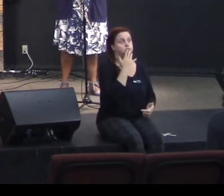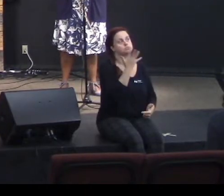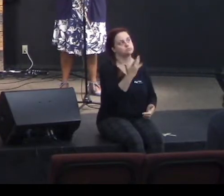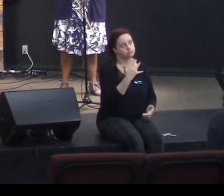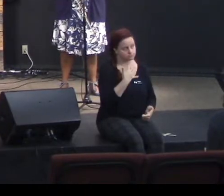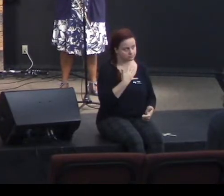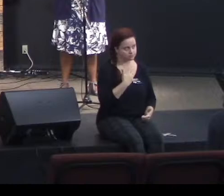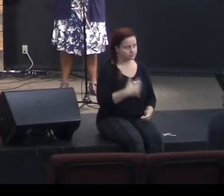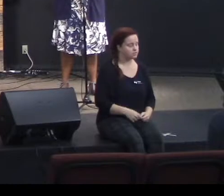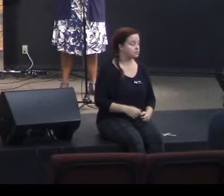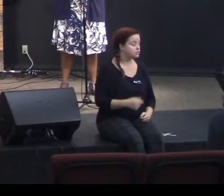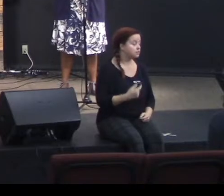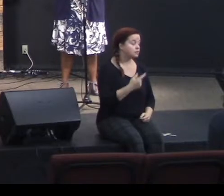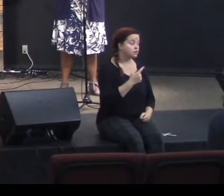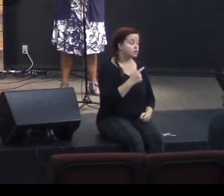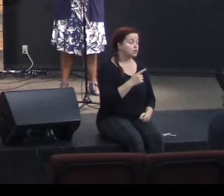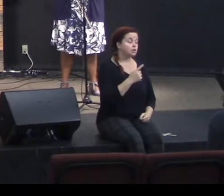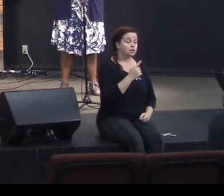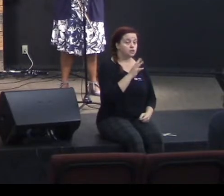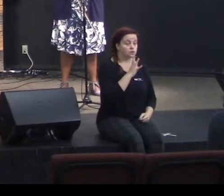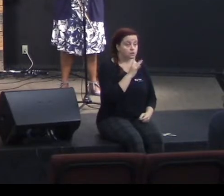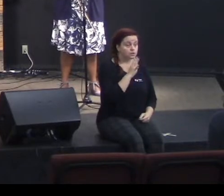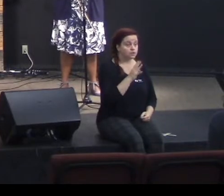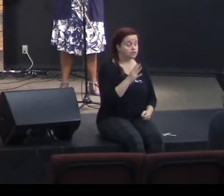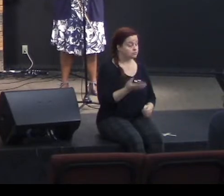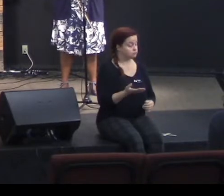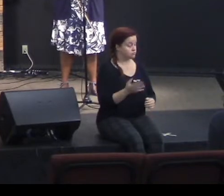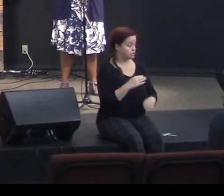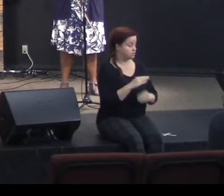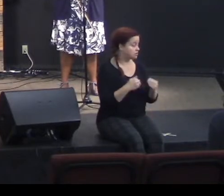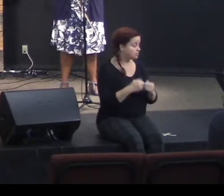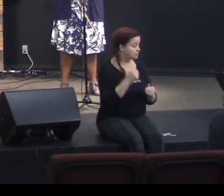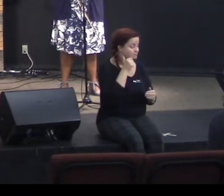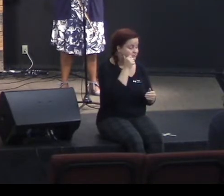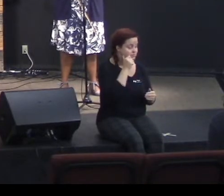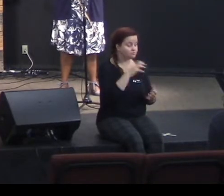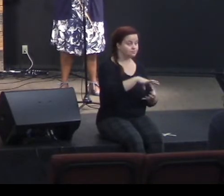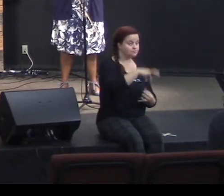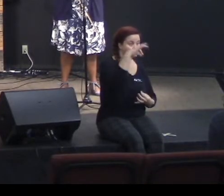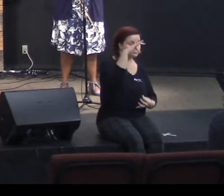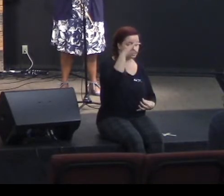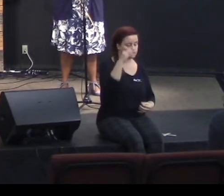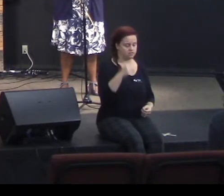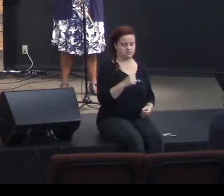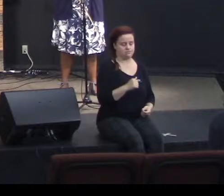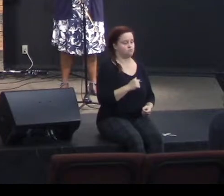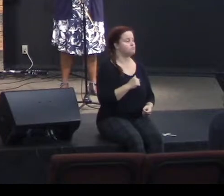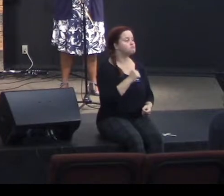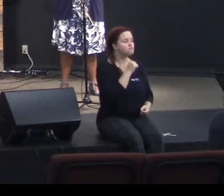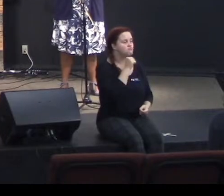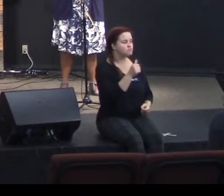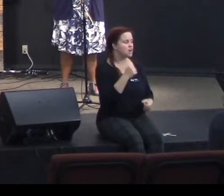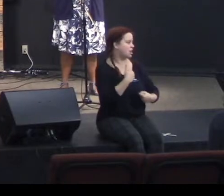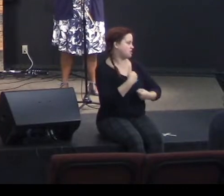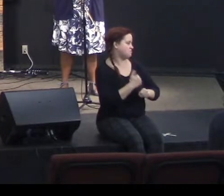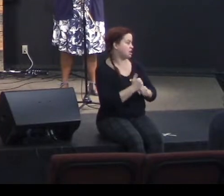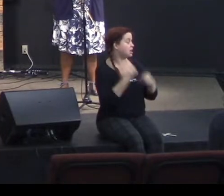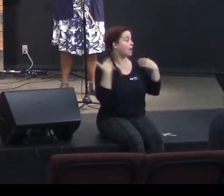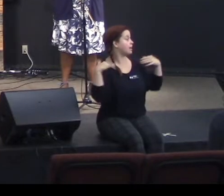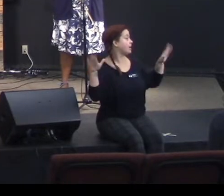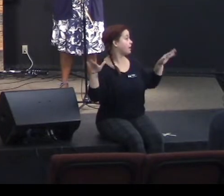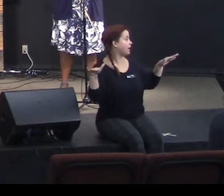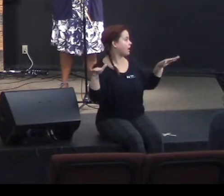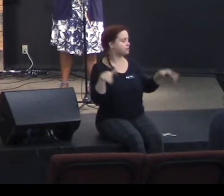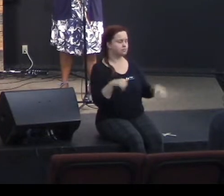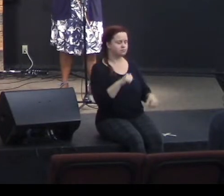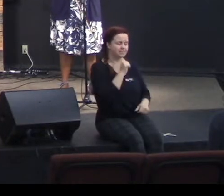talk about the flesh and the spirit. There needs to be a balance because we weren't made angels, but we weren't made animals either.